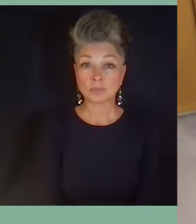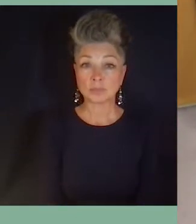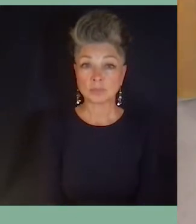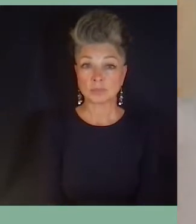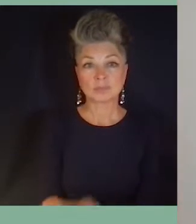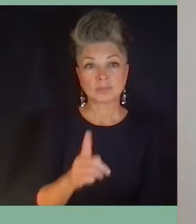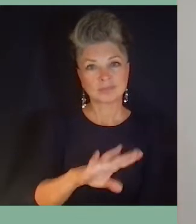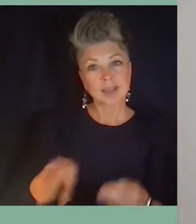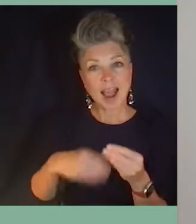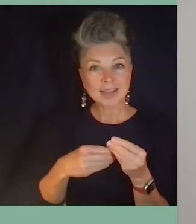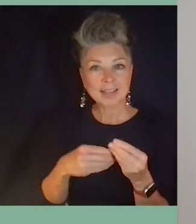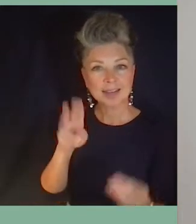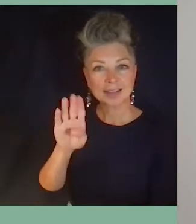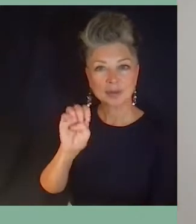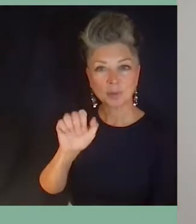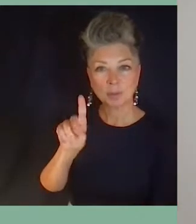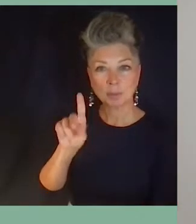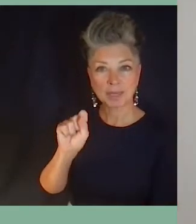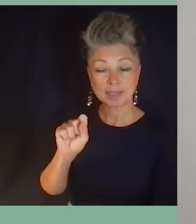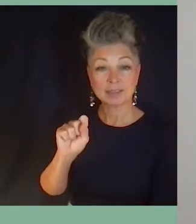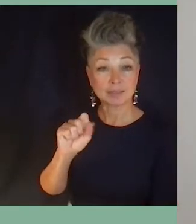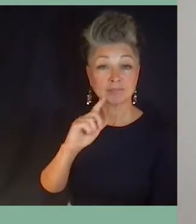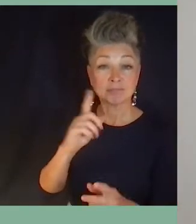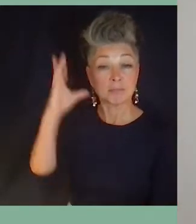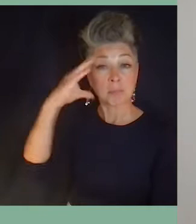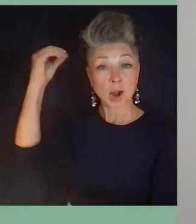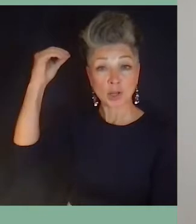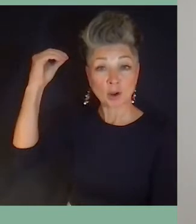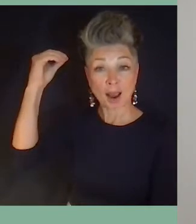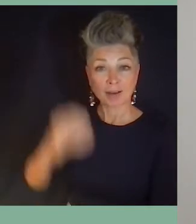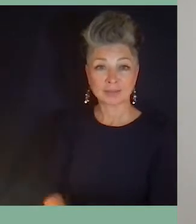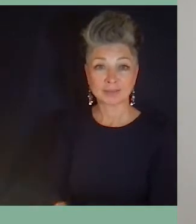And she's accenting it with the beads from the Mardi Gras.